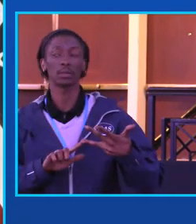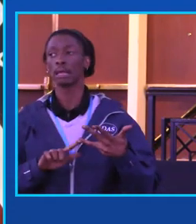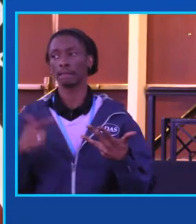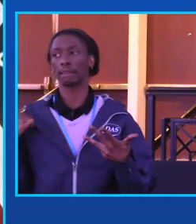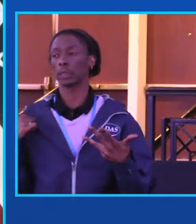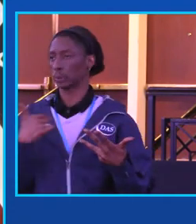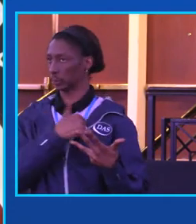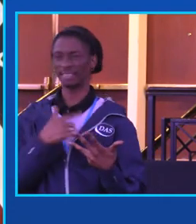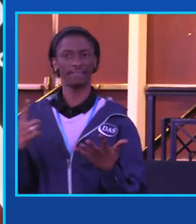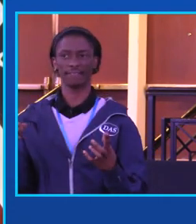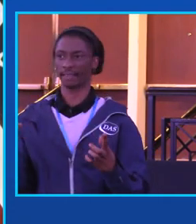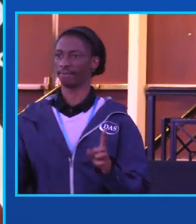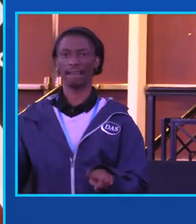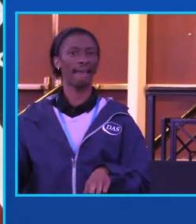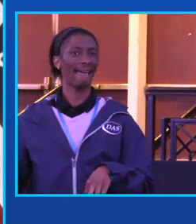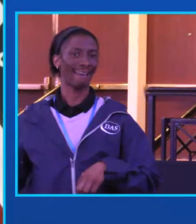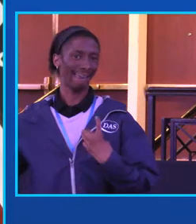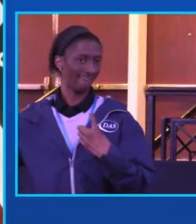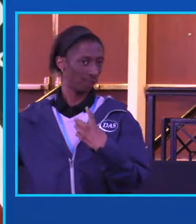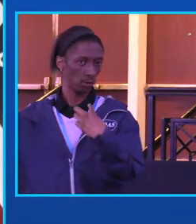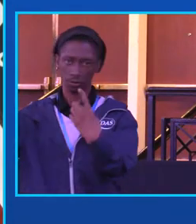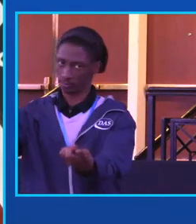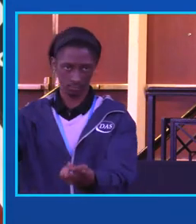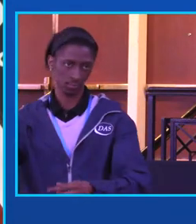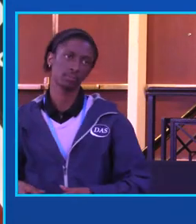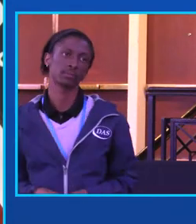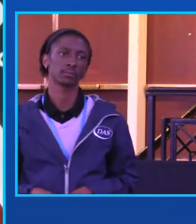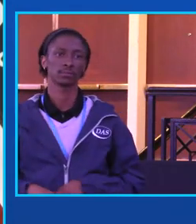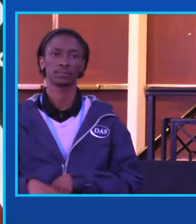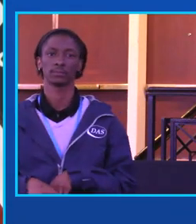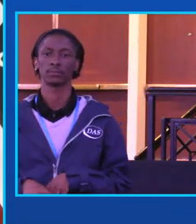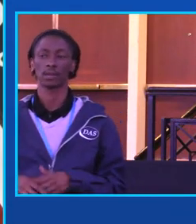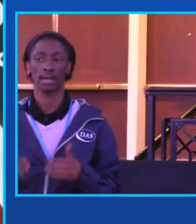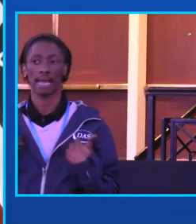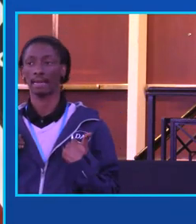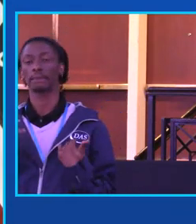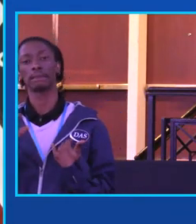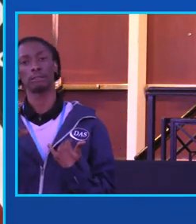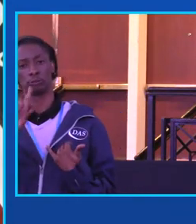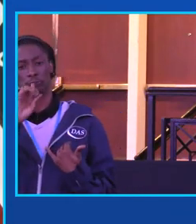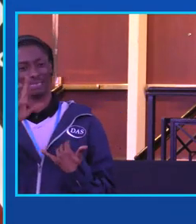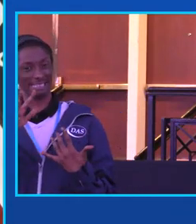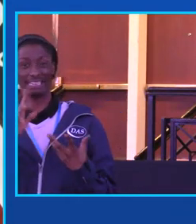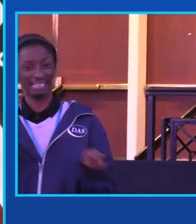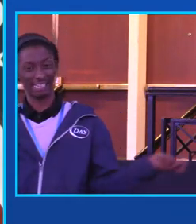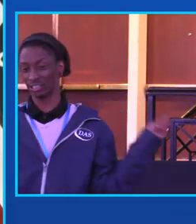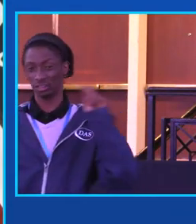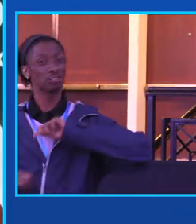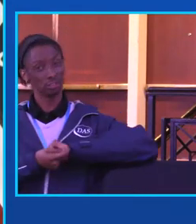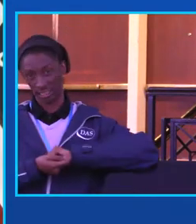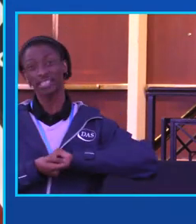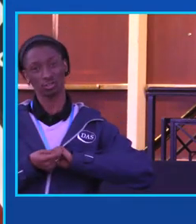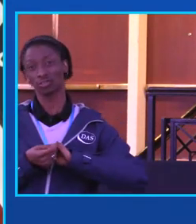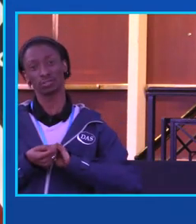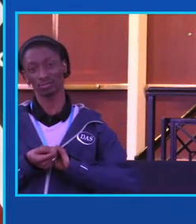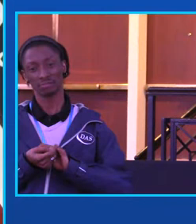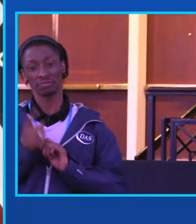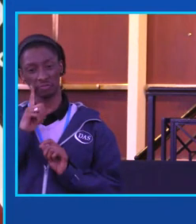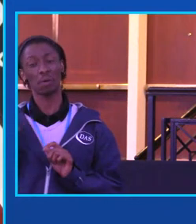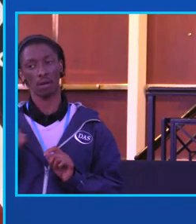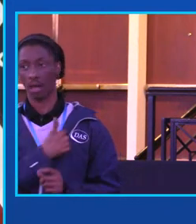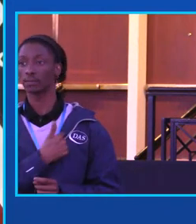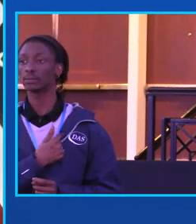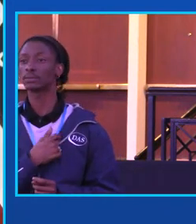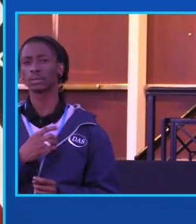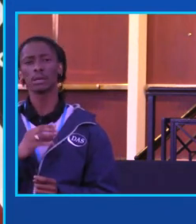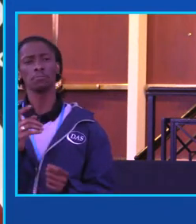we've ever made. It's a game changer for us. But as we talk